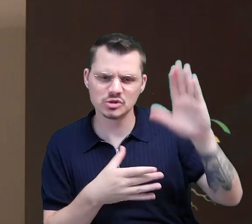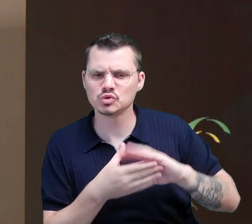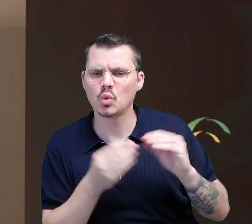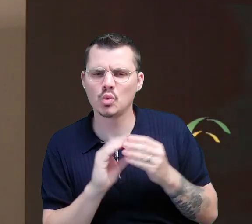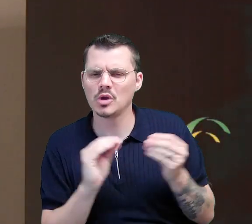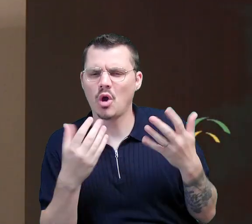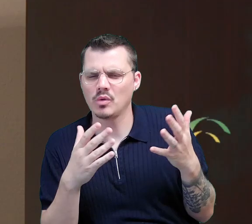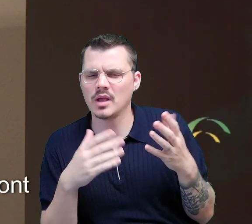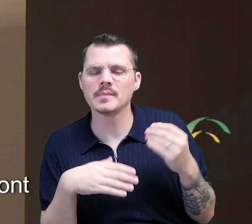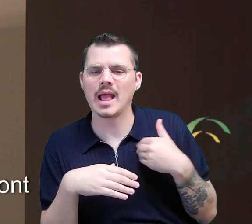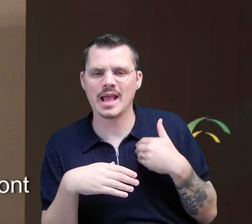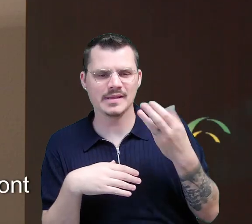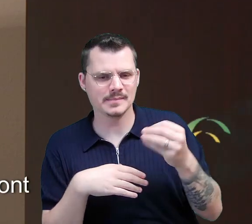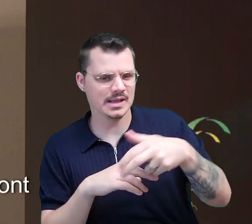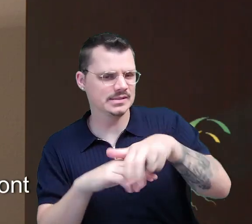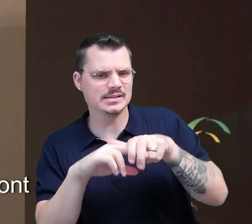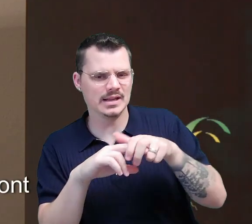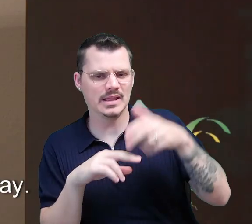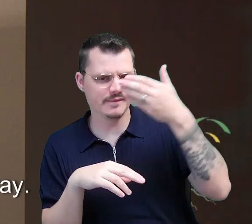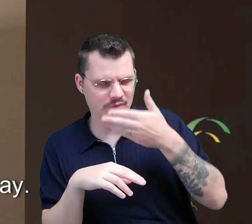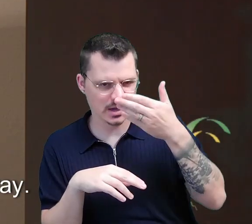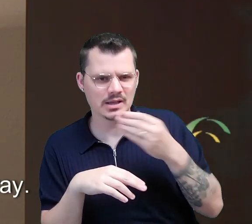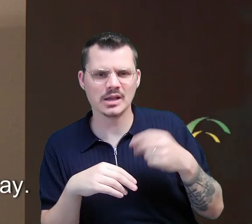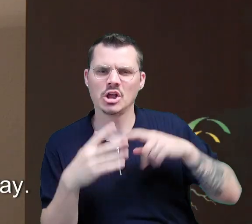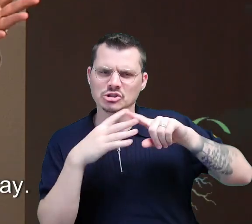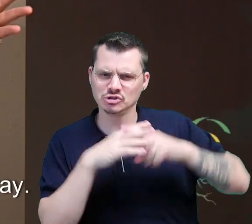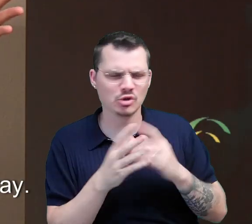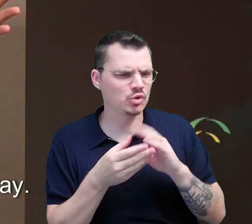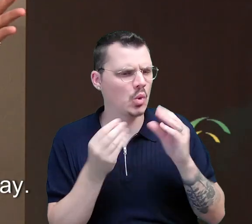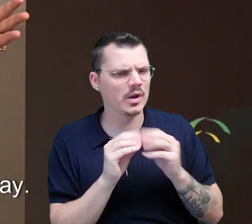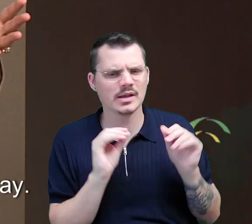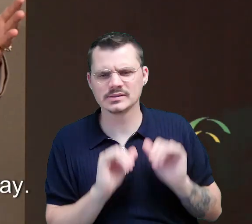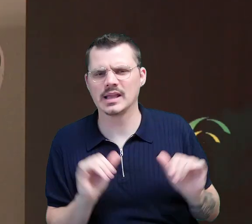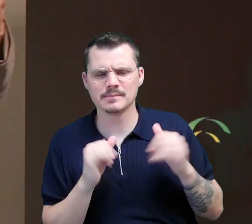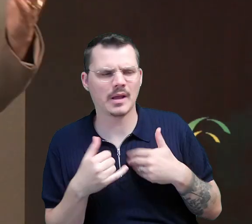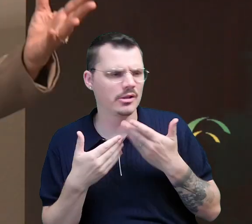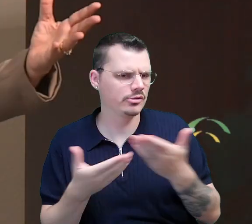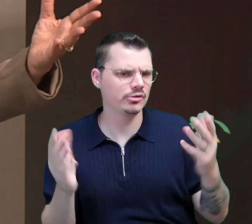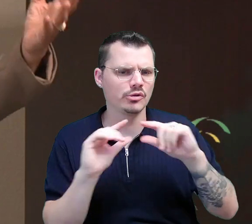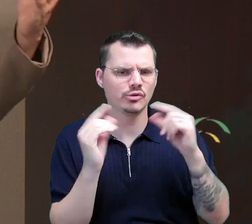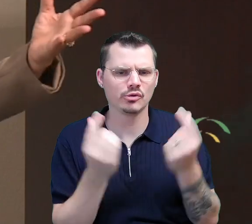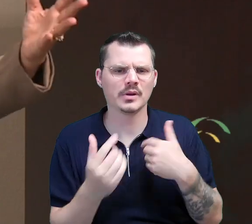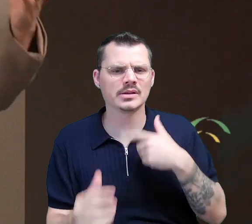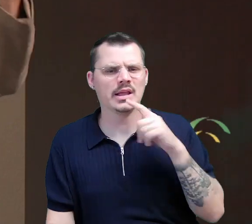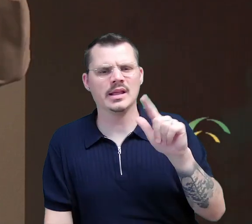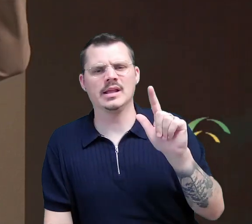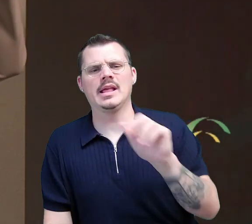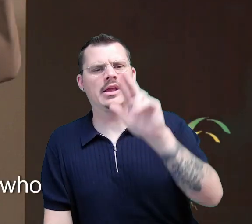story anyway. And I have him sitting there in the front row, and I start the story the same way. I look out at the group. I said,